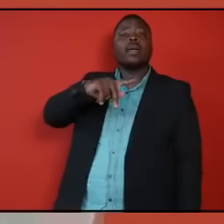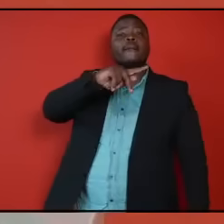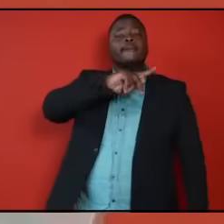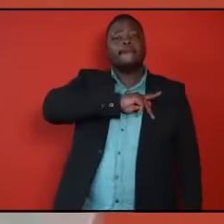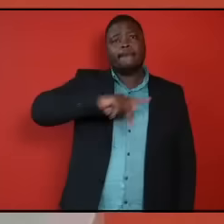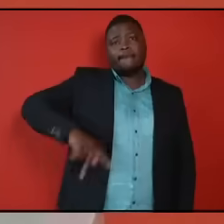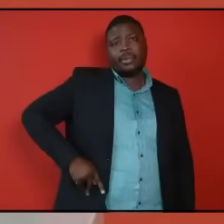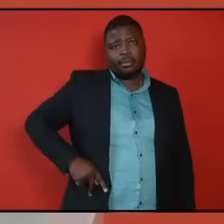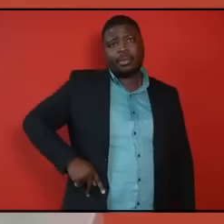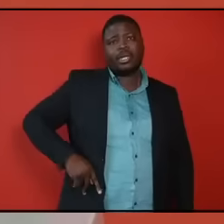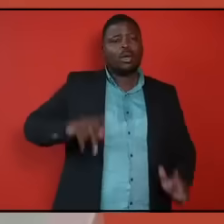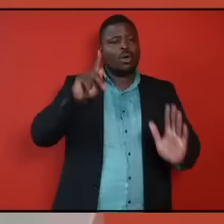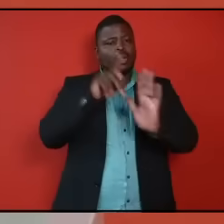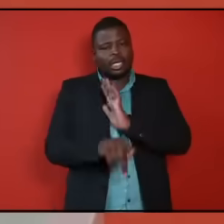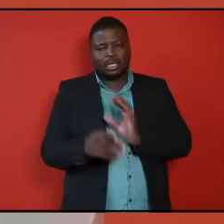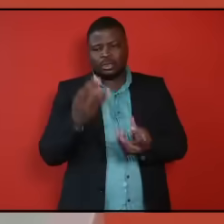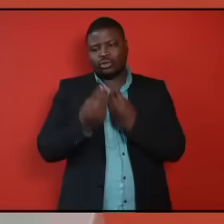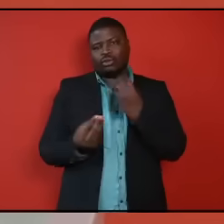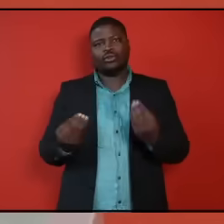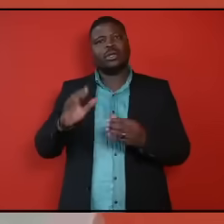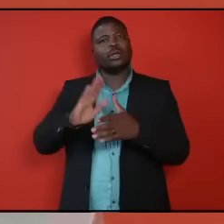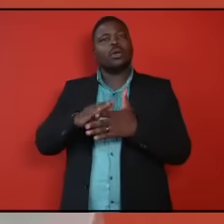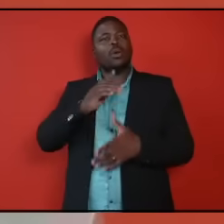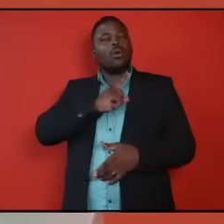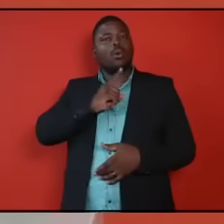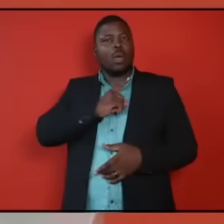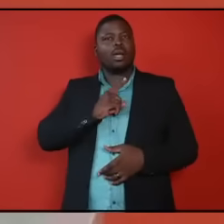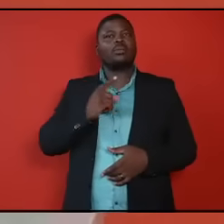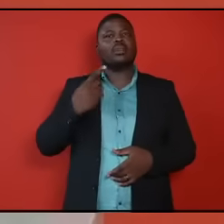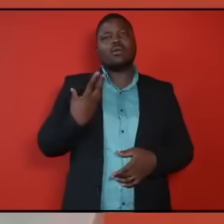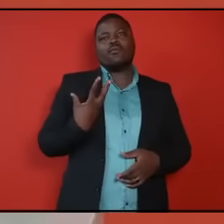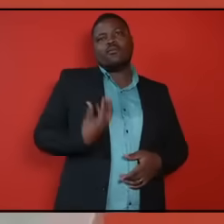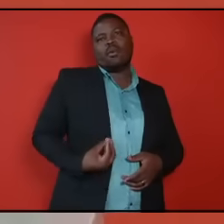through poverty wants to become a deputy president.